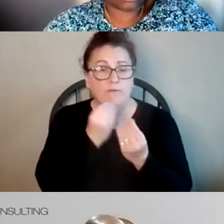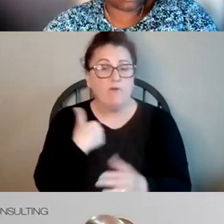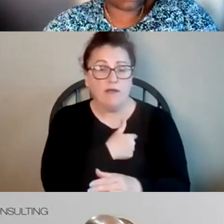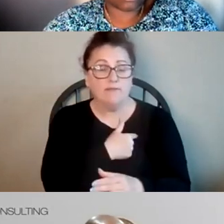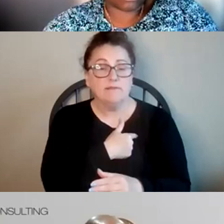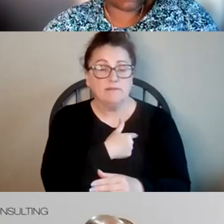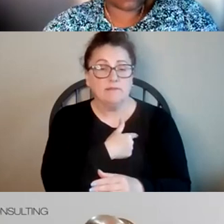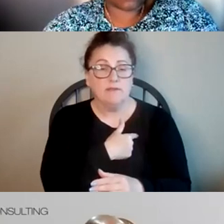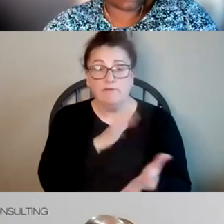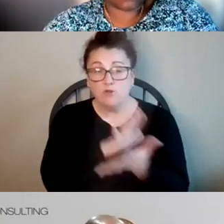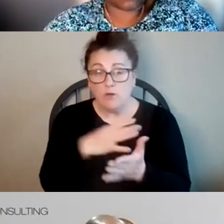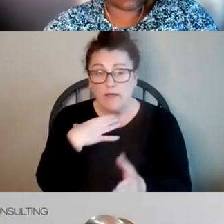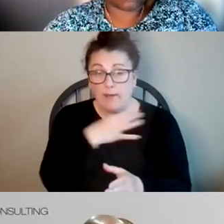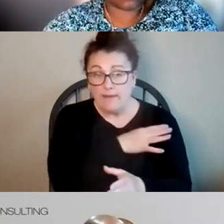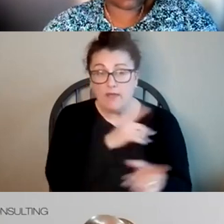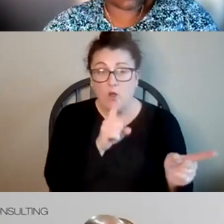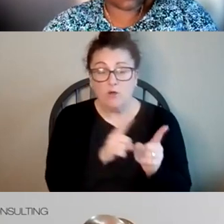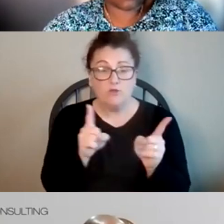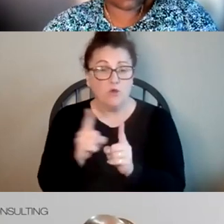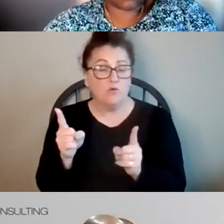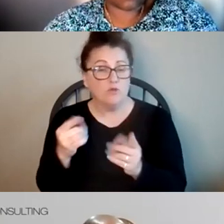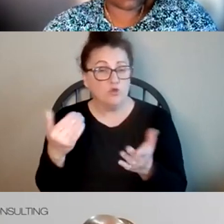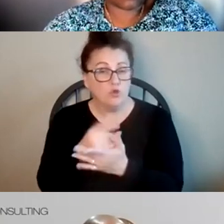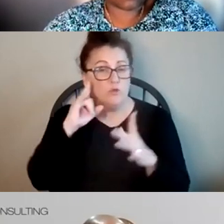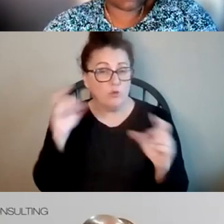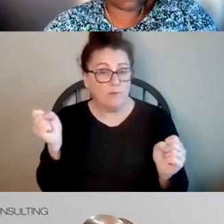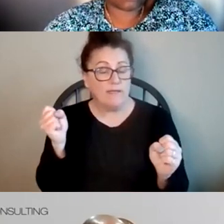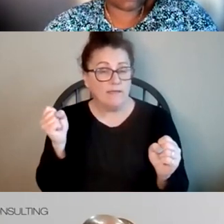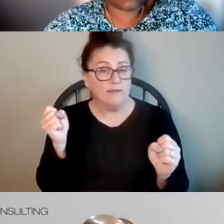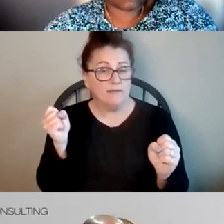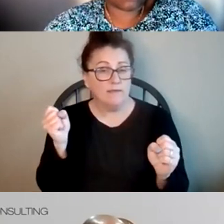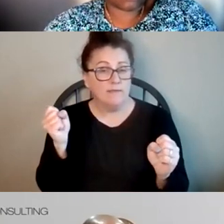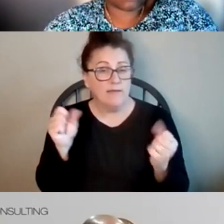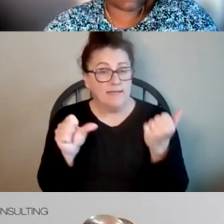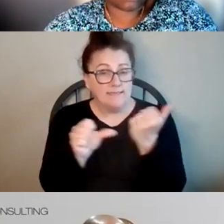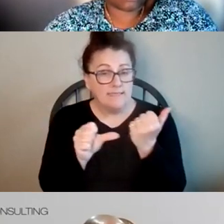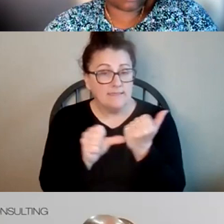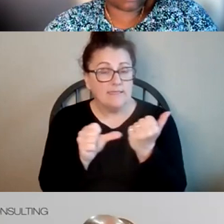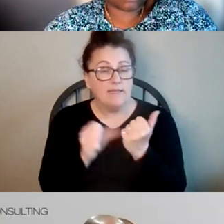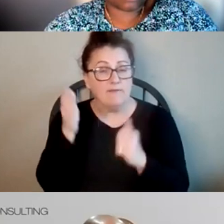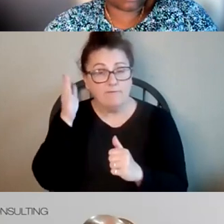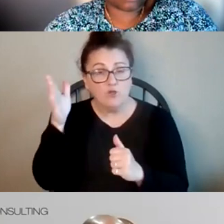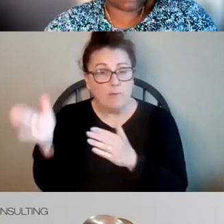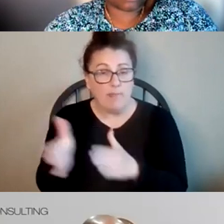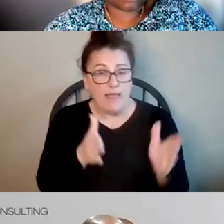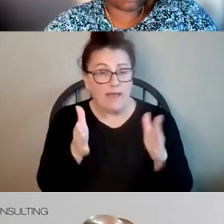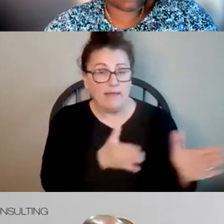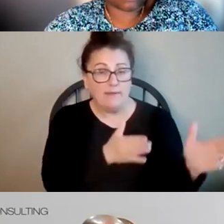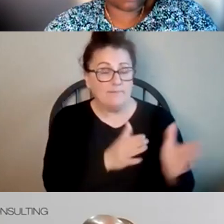both for the school committee as well as the incoming superintendent in assisting future planning.